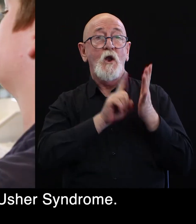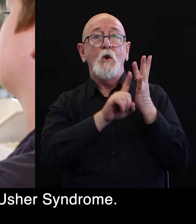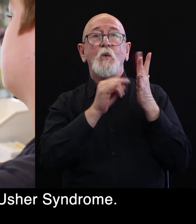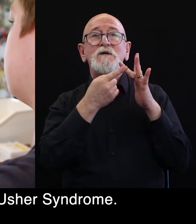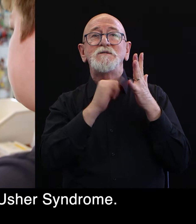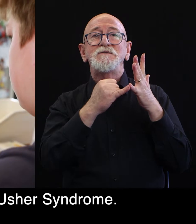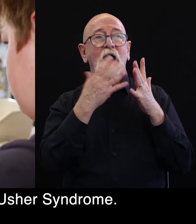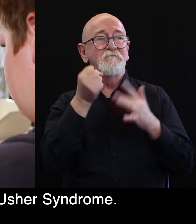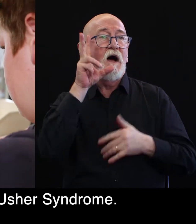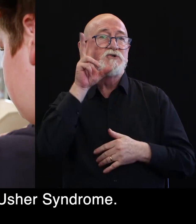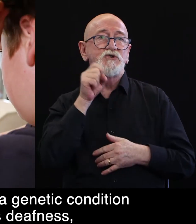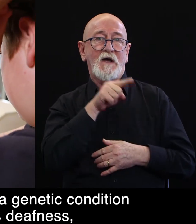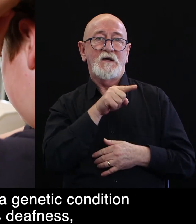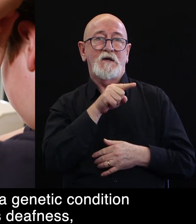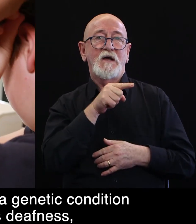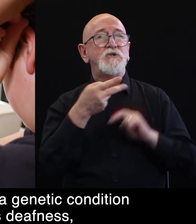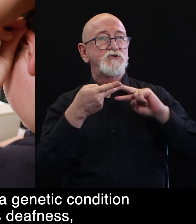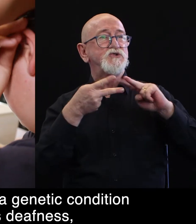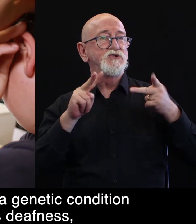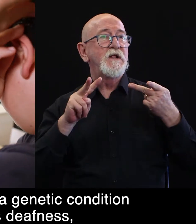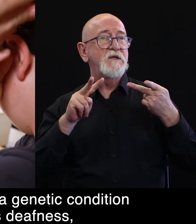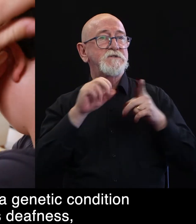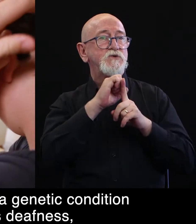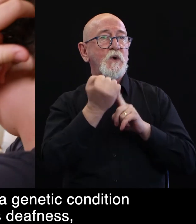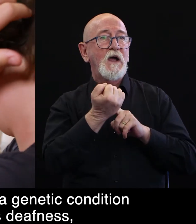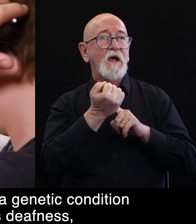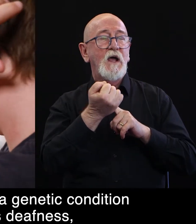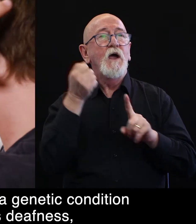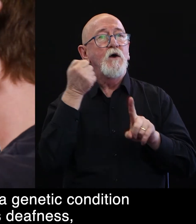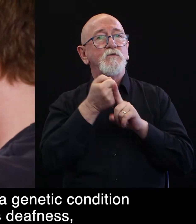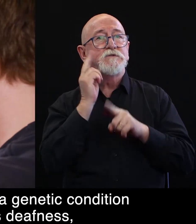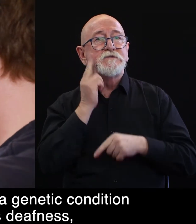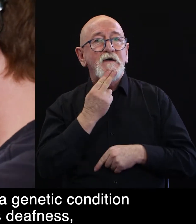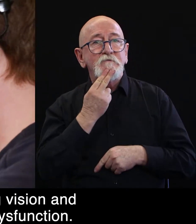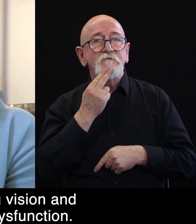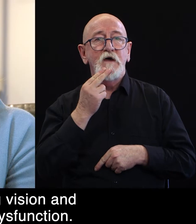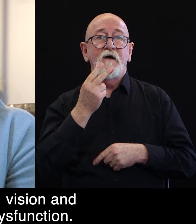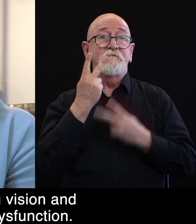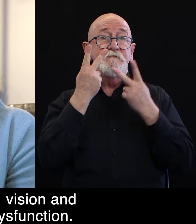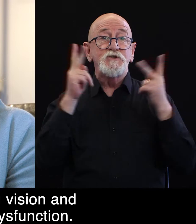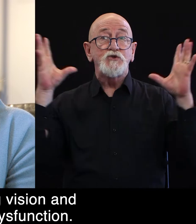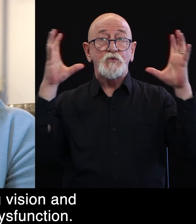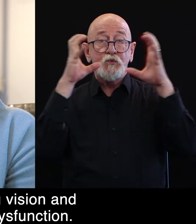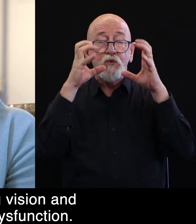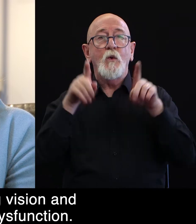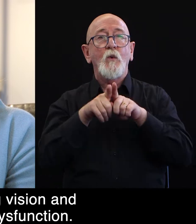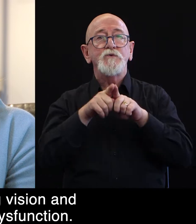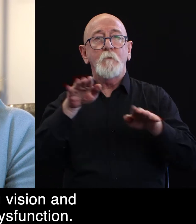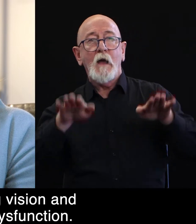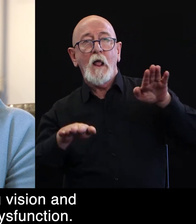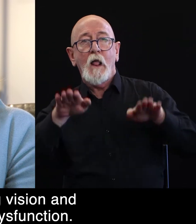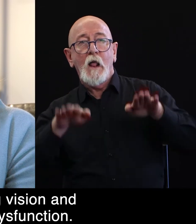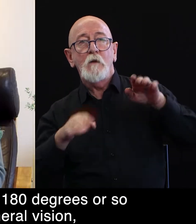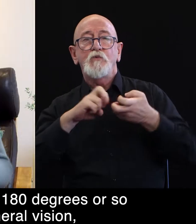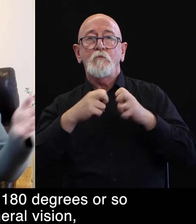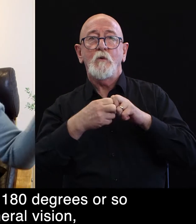Lewis has Usher syndrome. Usher syndrome is a genetic condition that causes deafness, deteriorating vision and vestibular